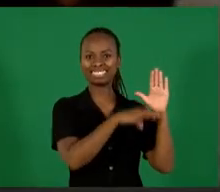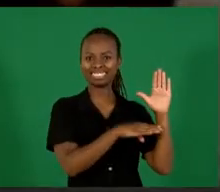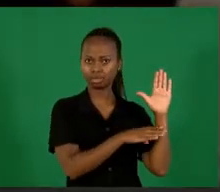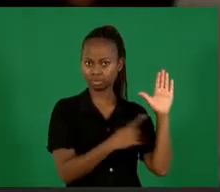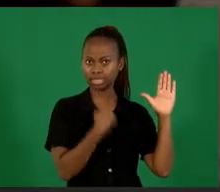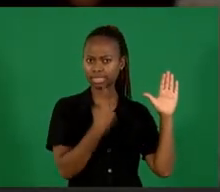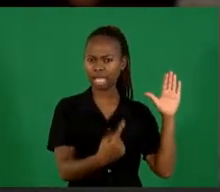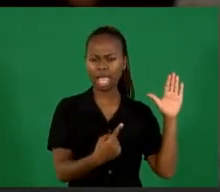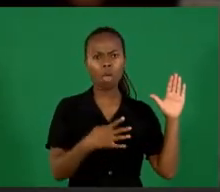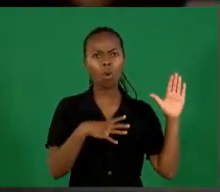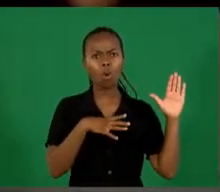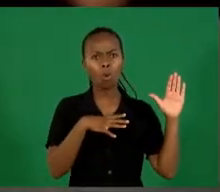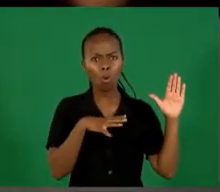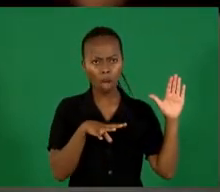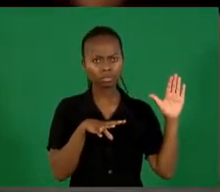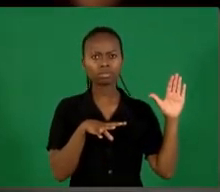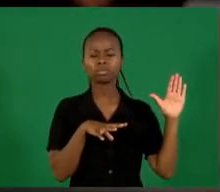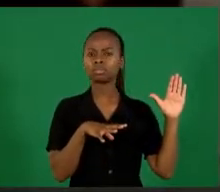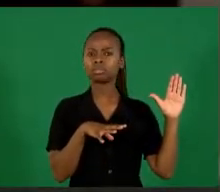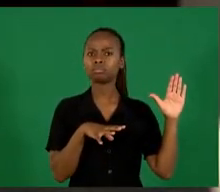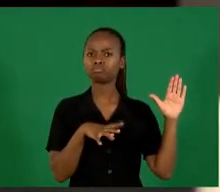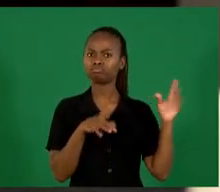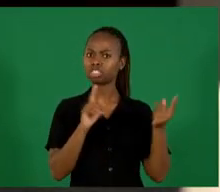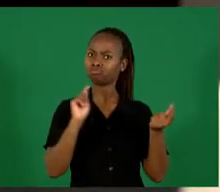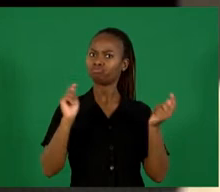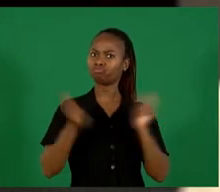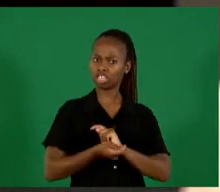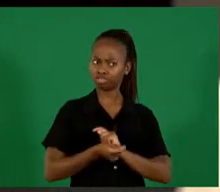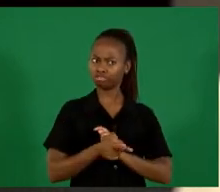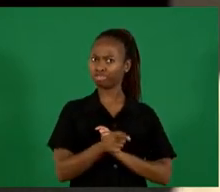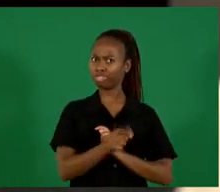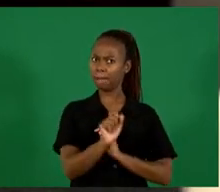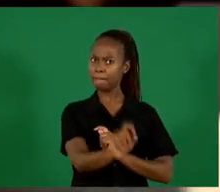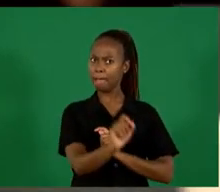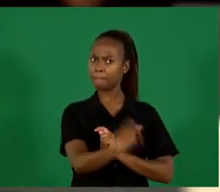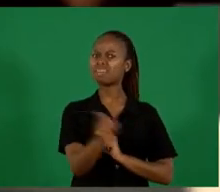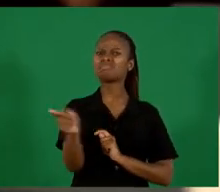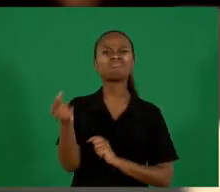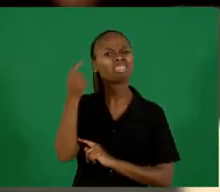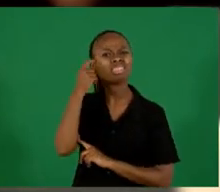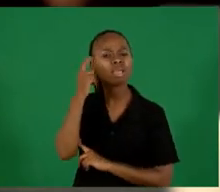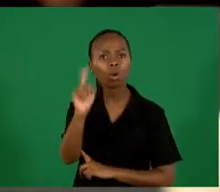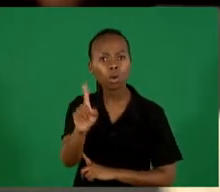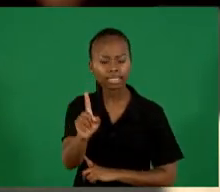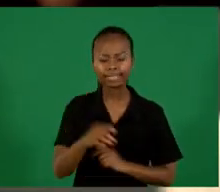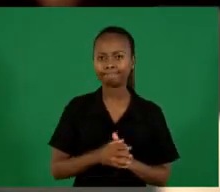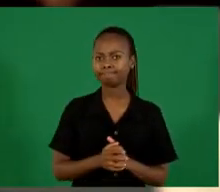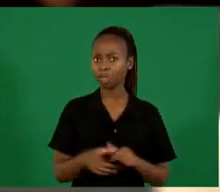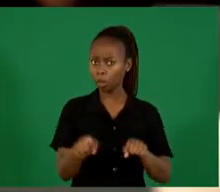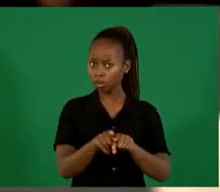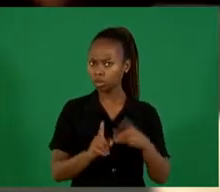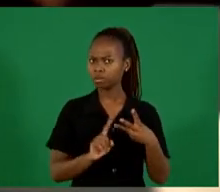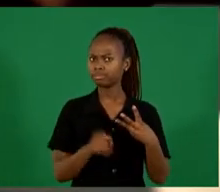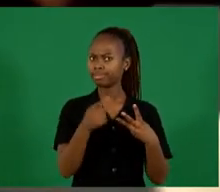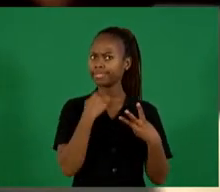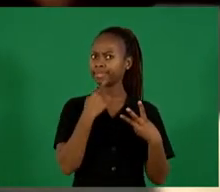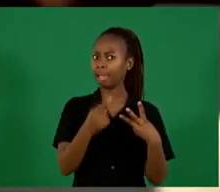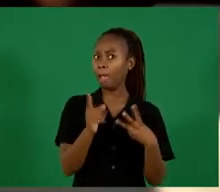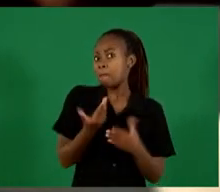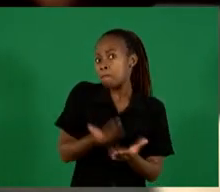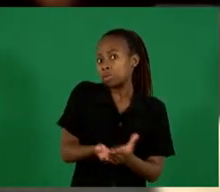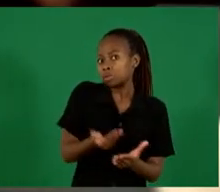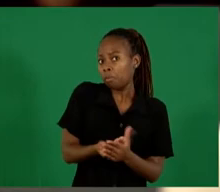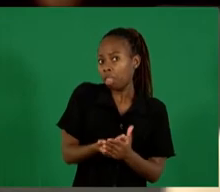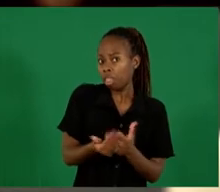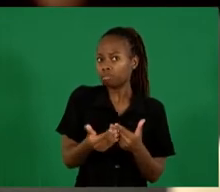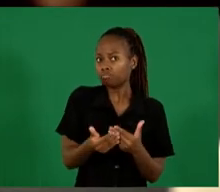And also, the president made some remarks confirming that there would be a possible change. Then my question